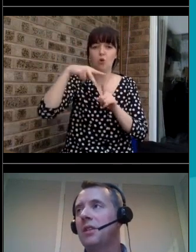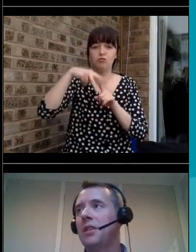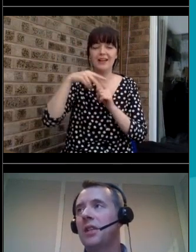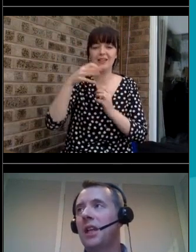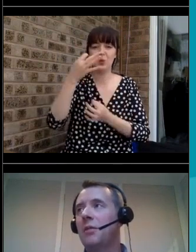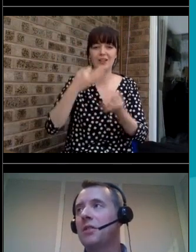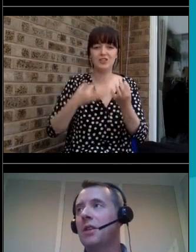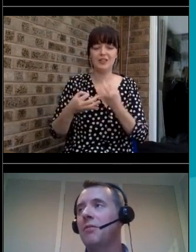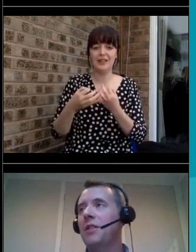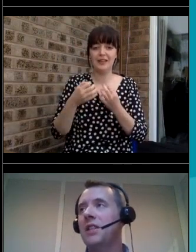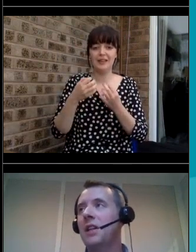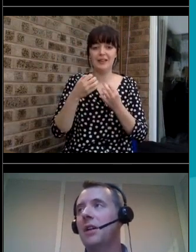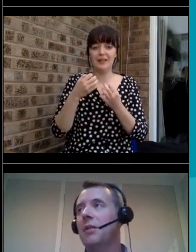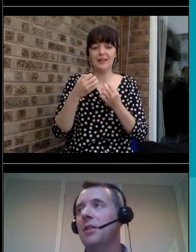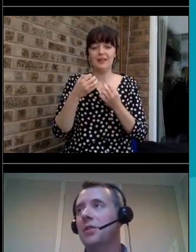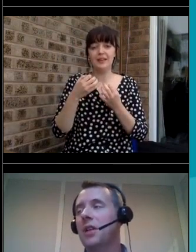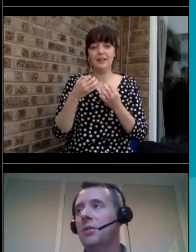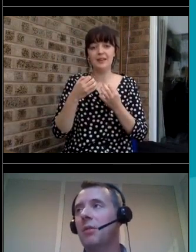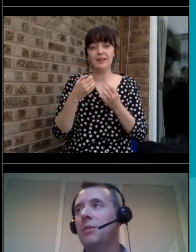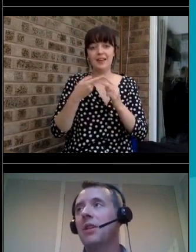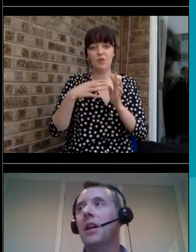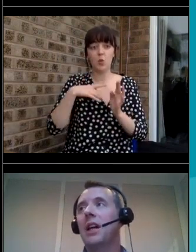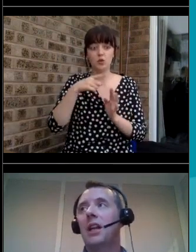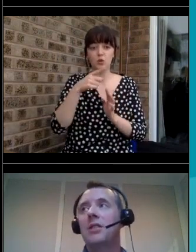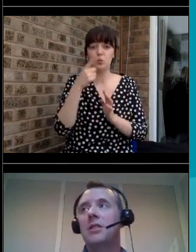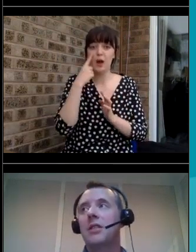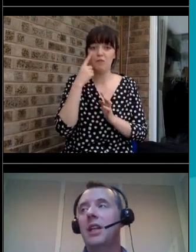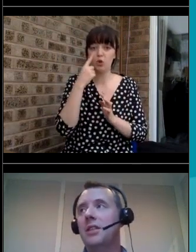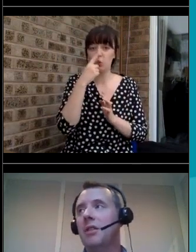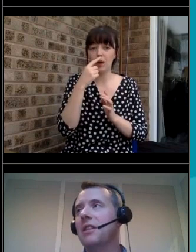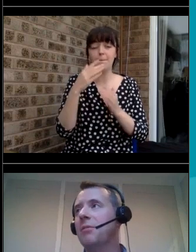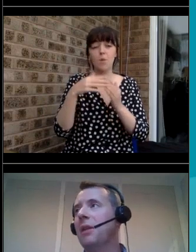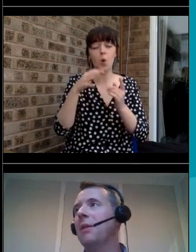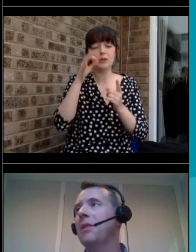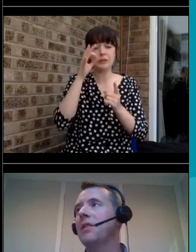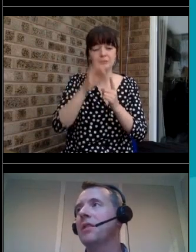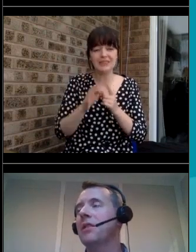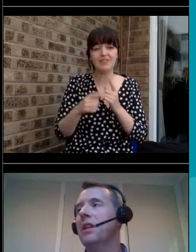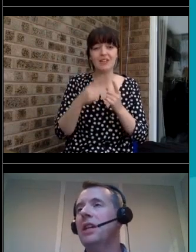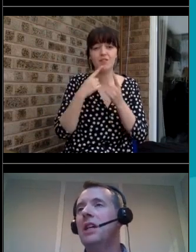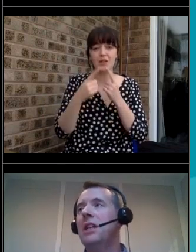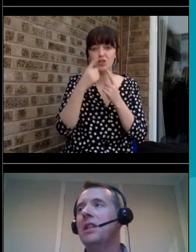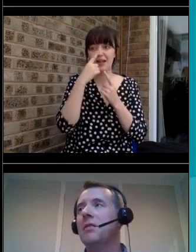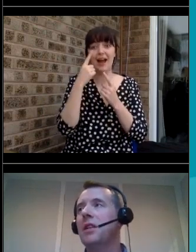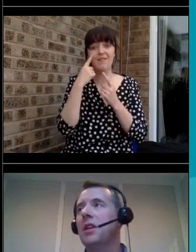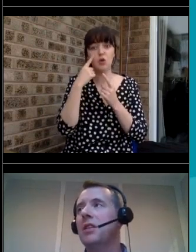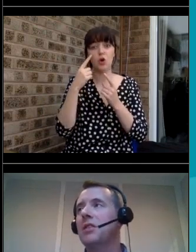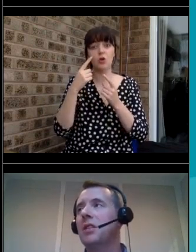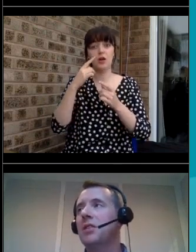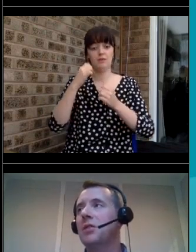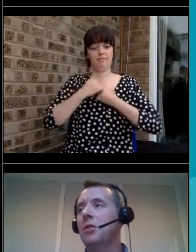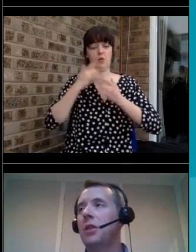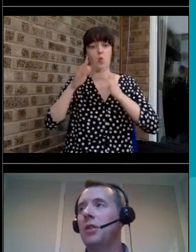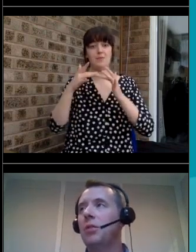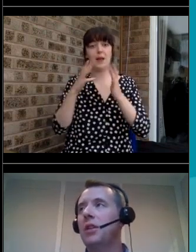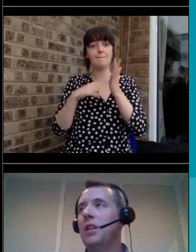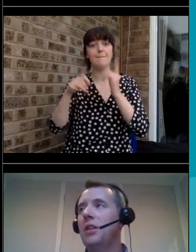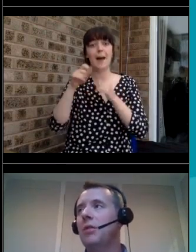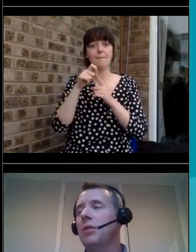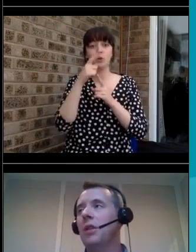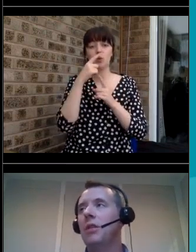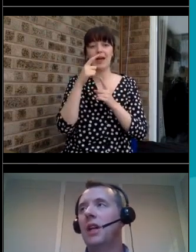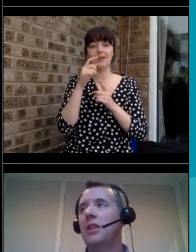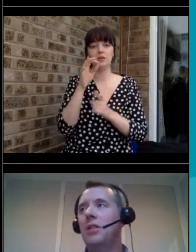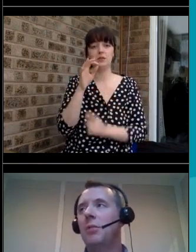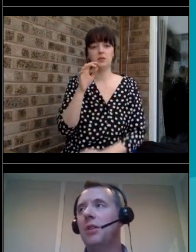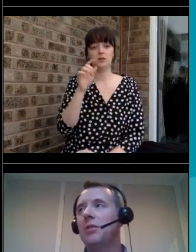person asking that question visits our consultation website and goes to the interactive map, there's a very good search tool. You can put